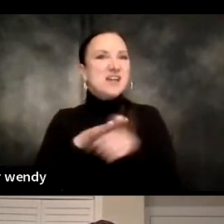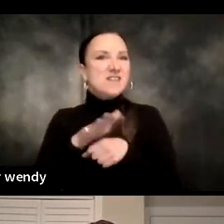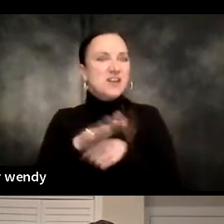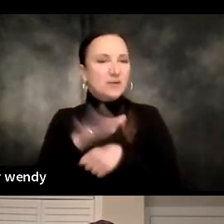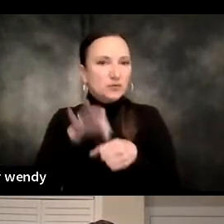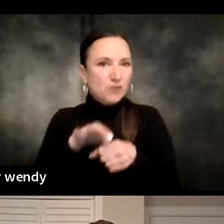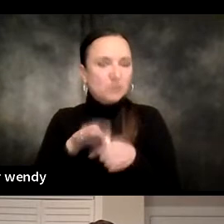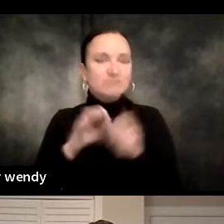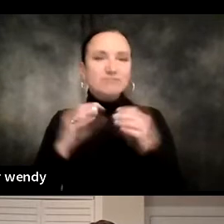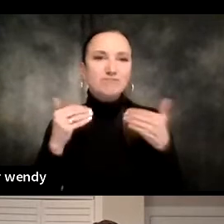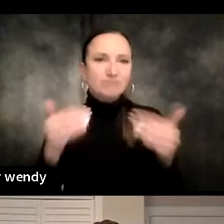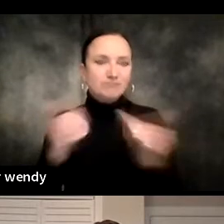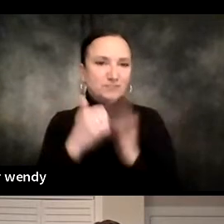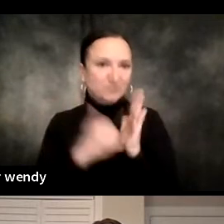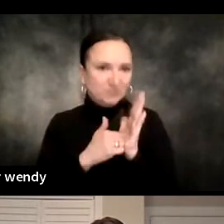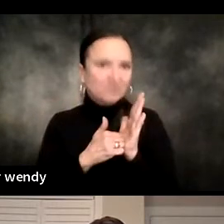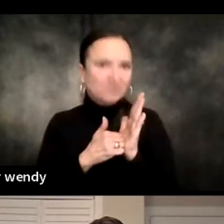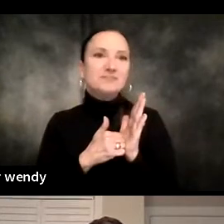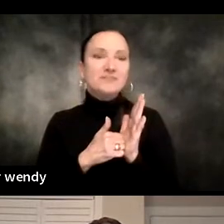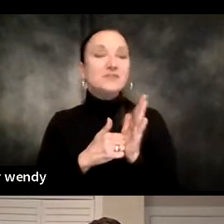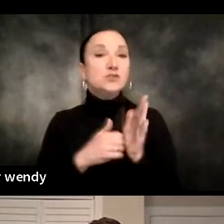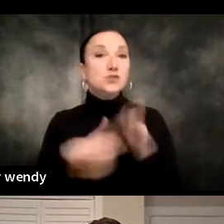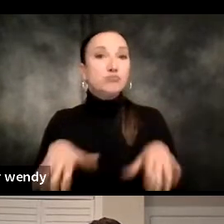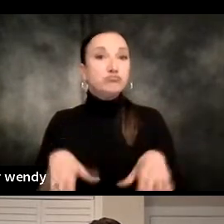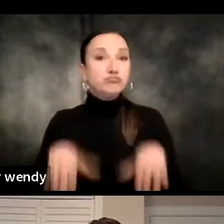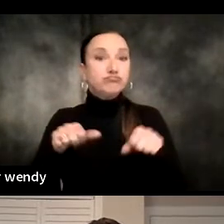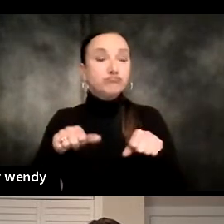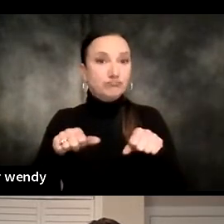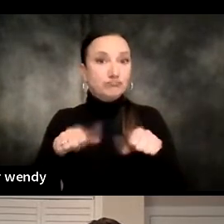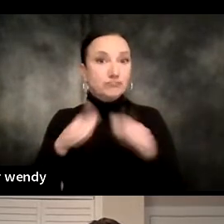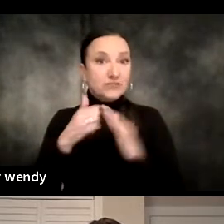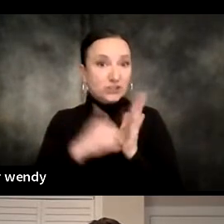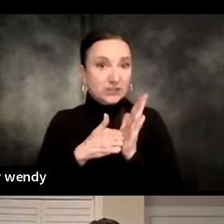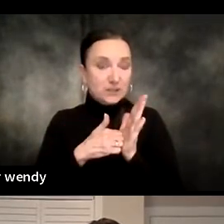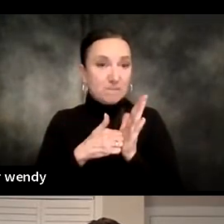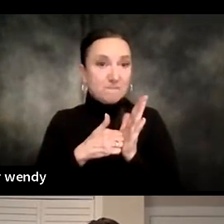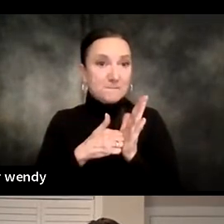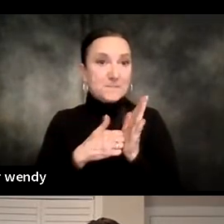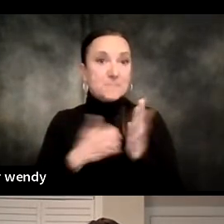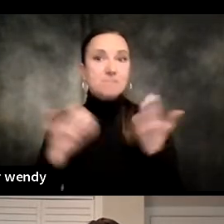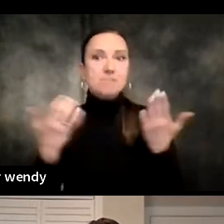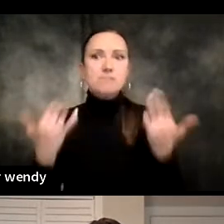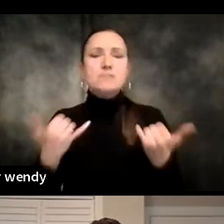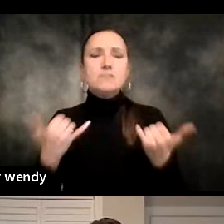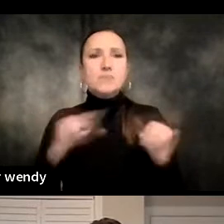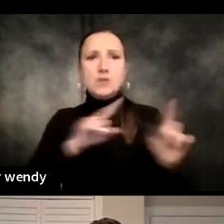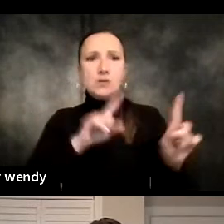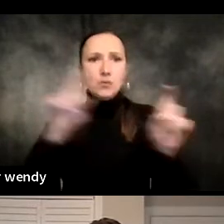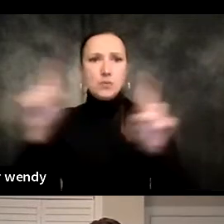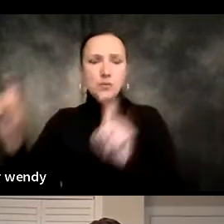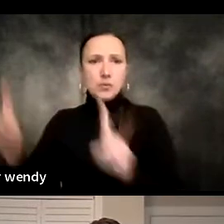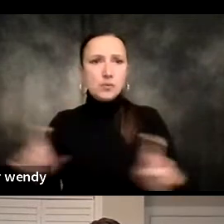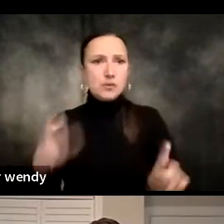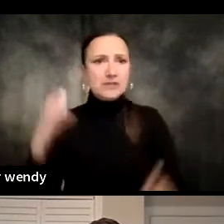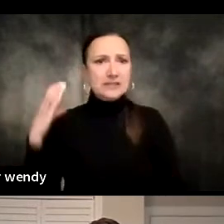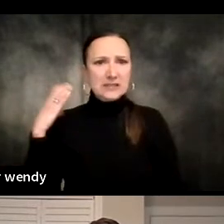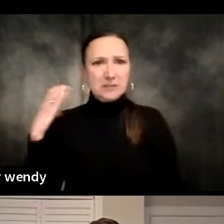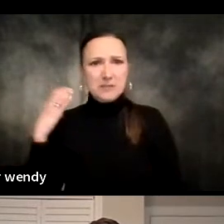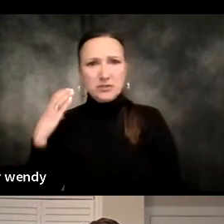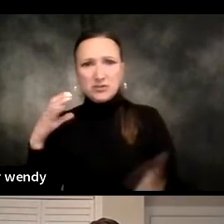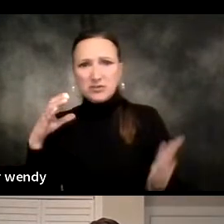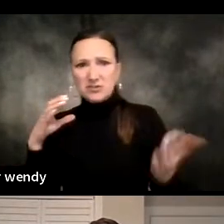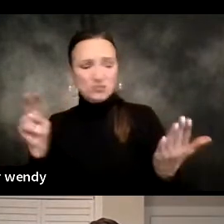with the agenda, we proceed with the adoption of the agenda. I'm going to ask any of the commissioners if there's any needed changes